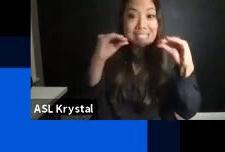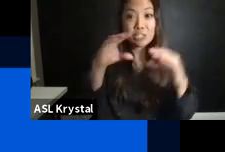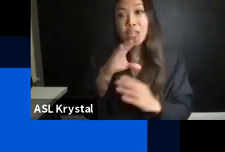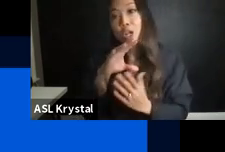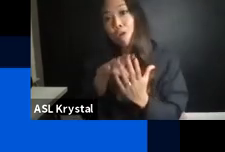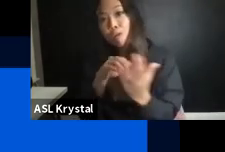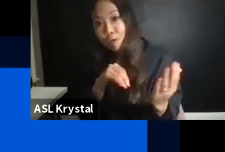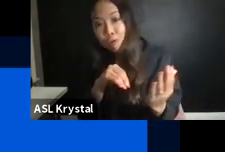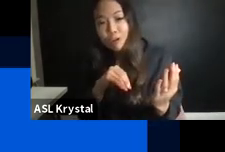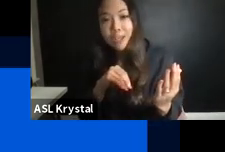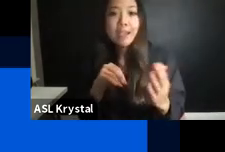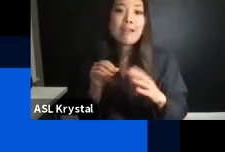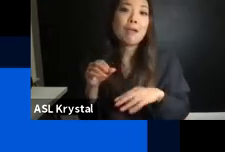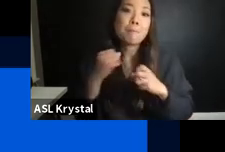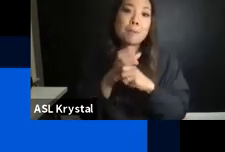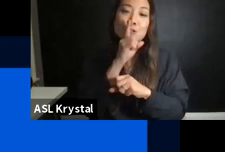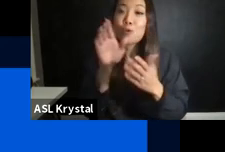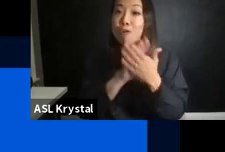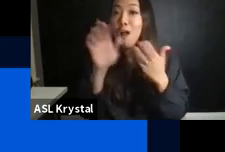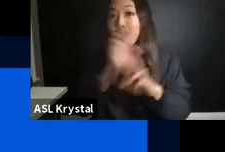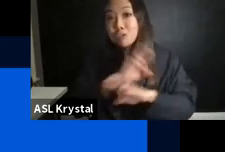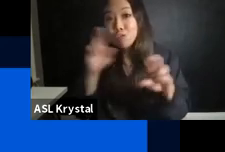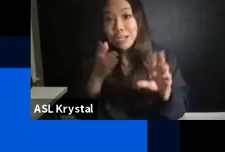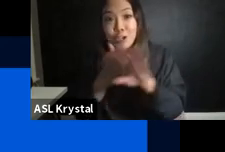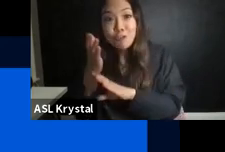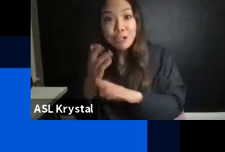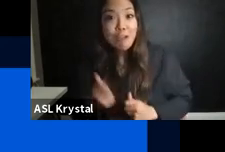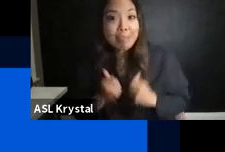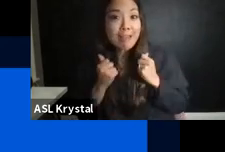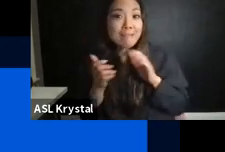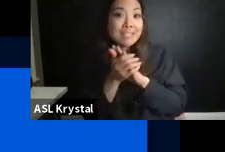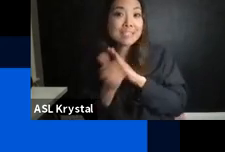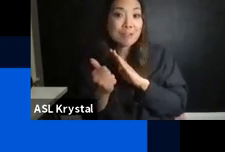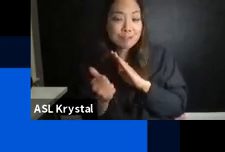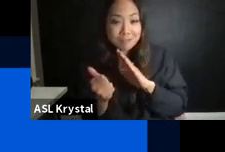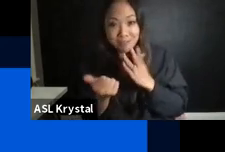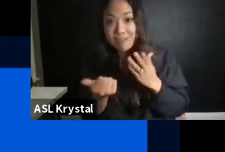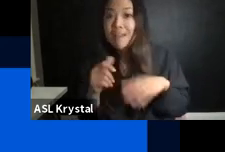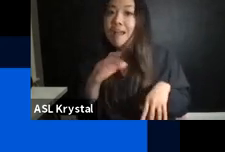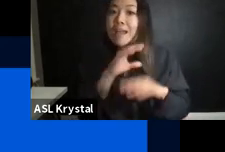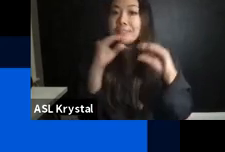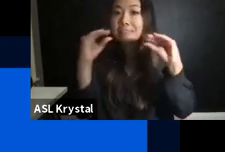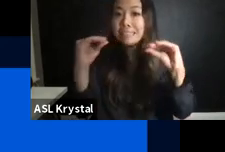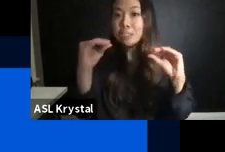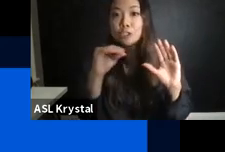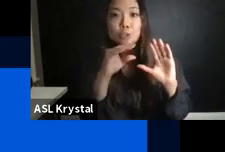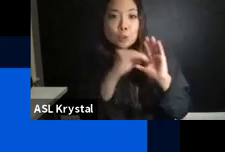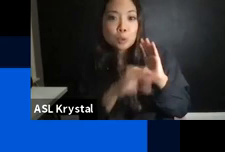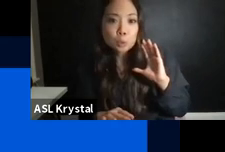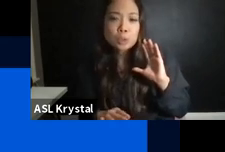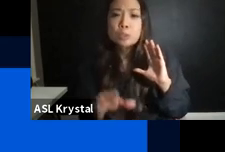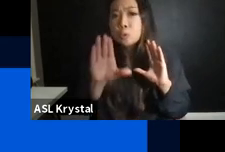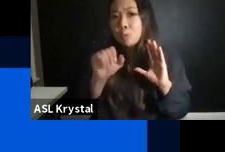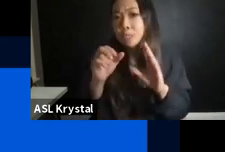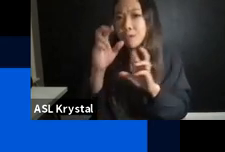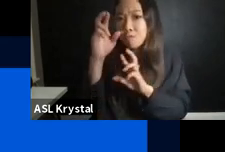skills with classroom content which teach students to be responsible and ethical consumers and producers of information and